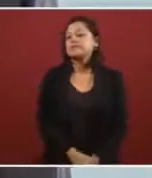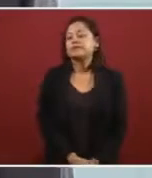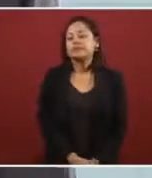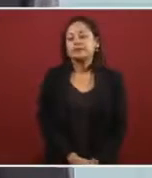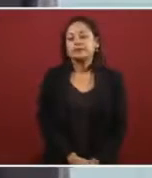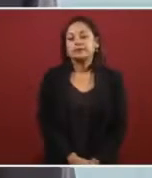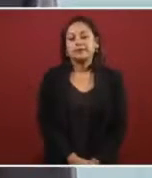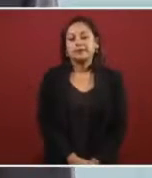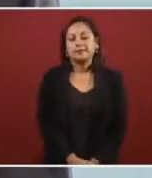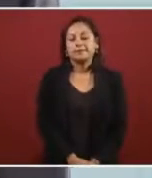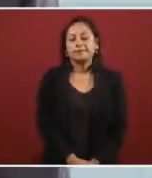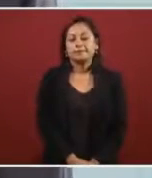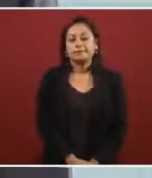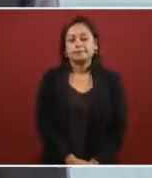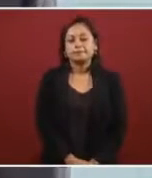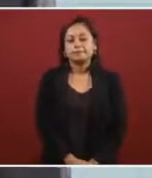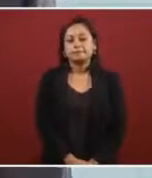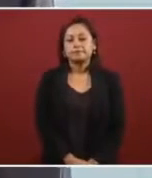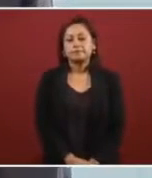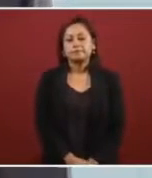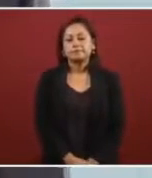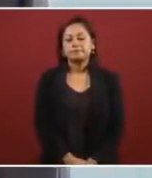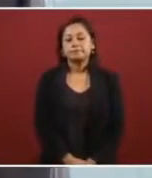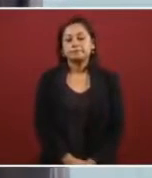Compras. They would purchase.